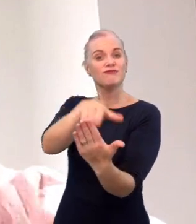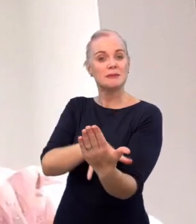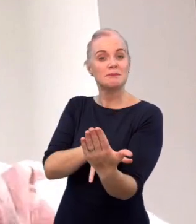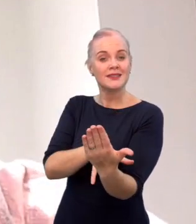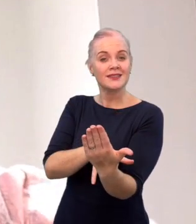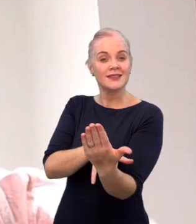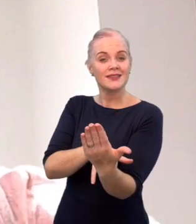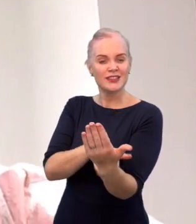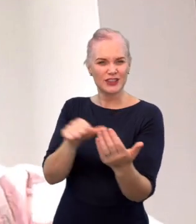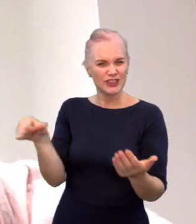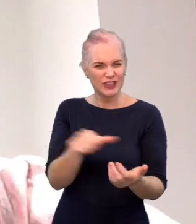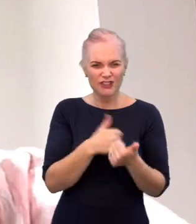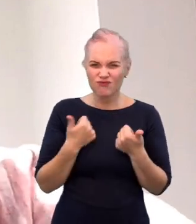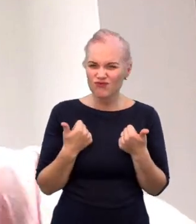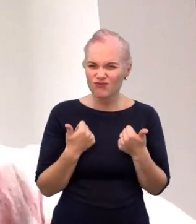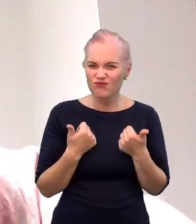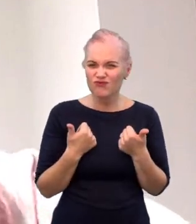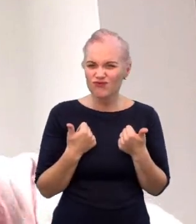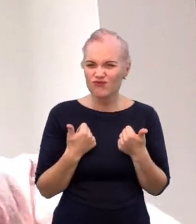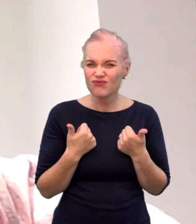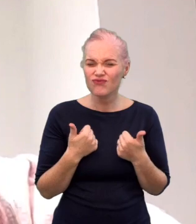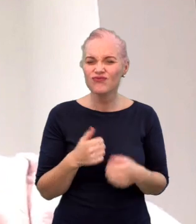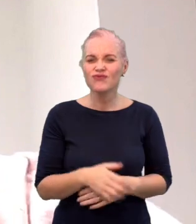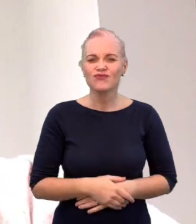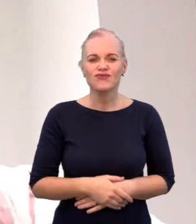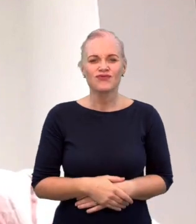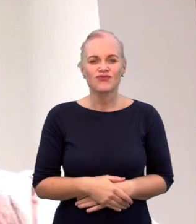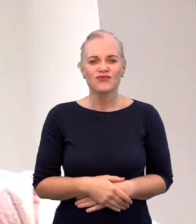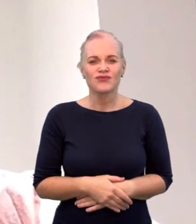put it onto a page, and it should work, right?